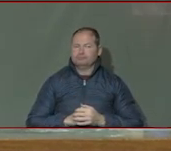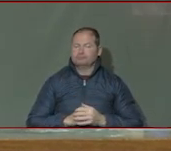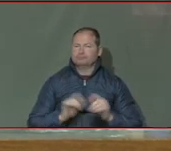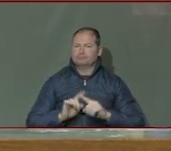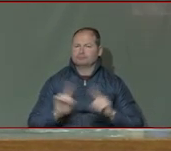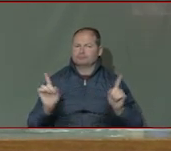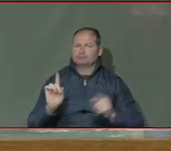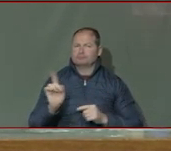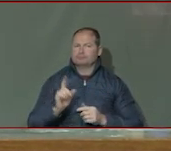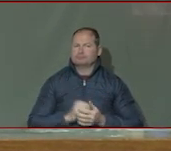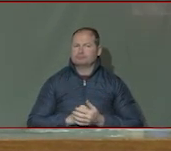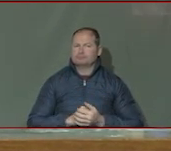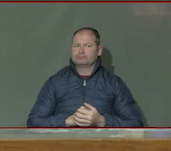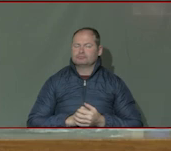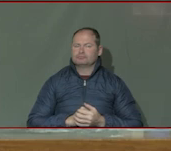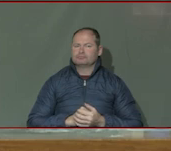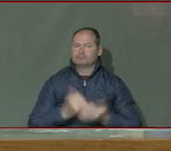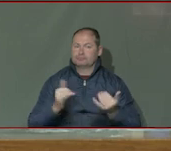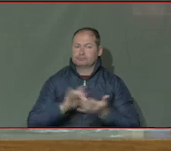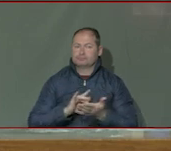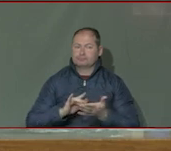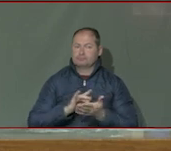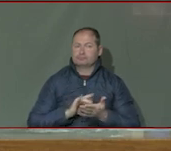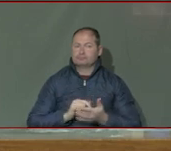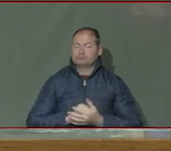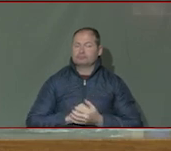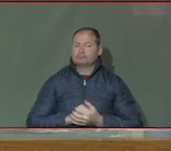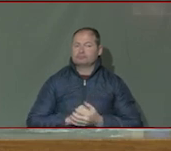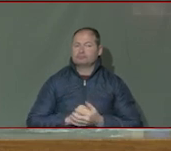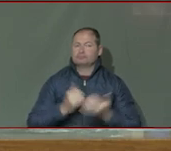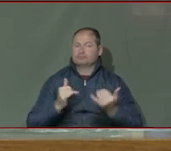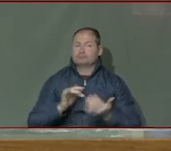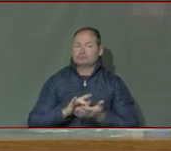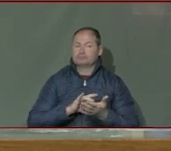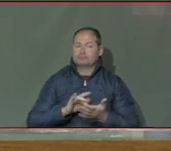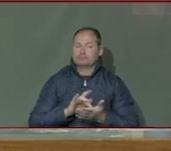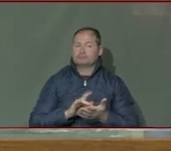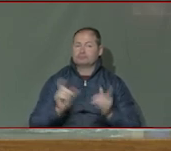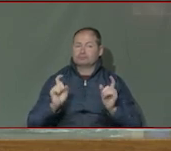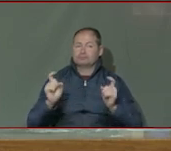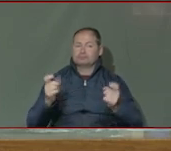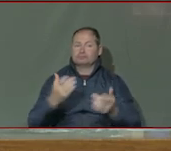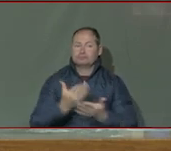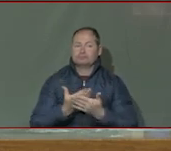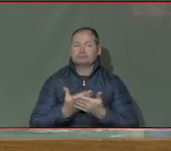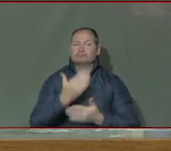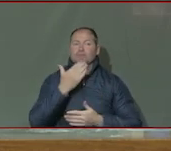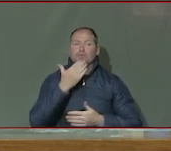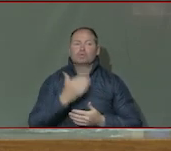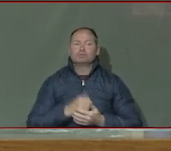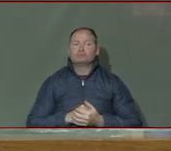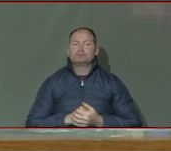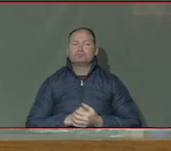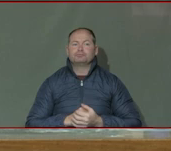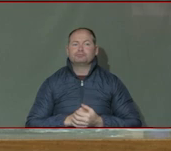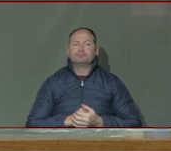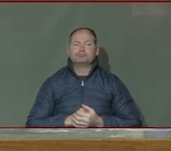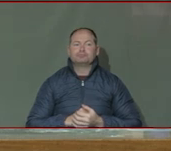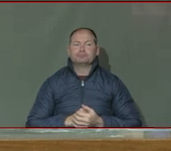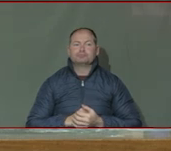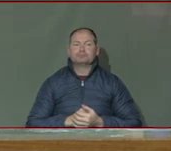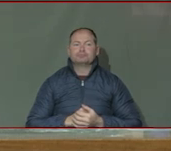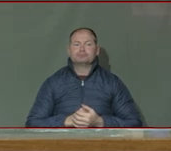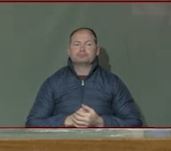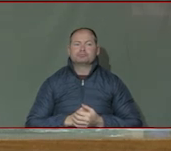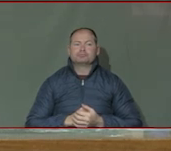difference? If you quickly calculate that, you'll get to what? Who can quickly do the calculation? If you calculate, what's the